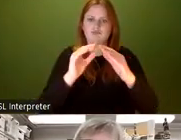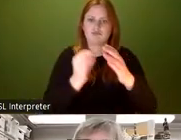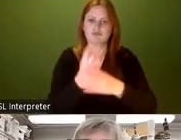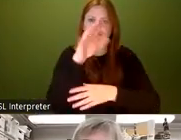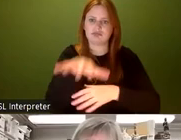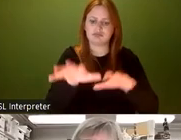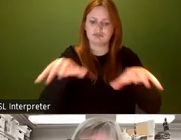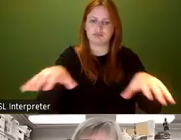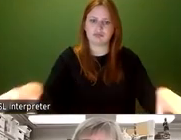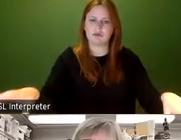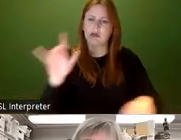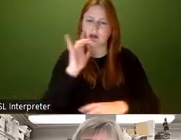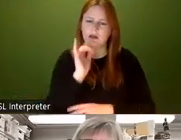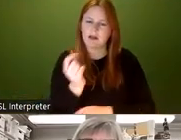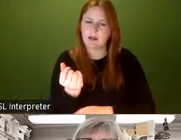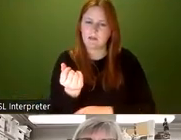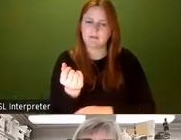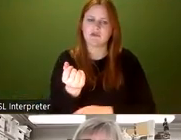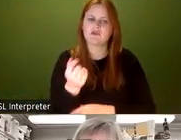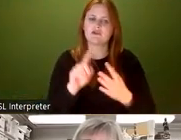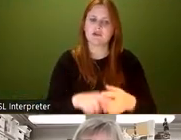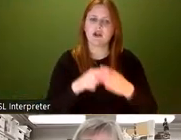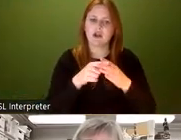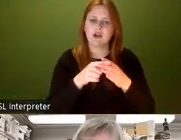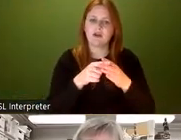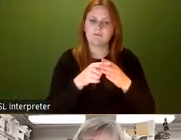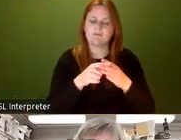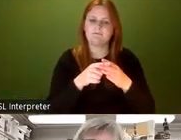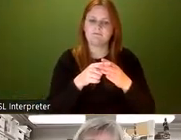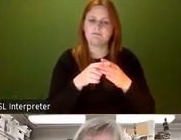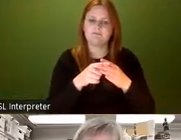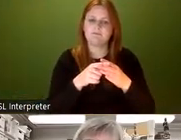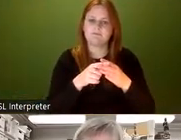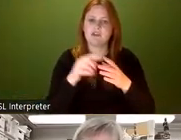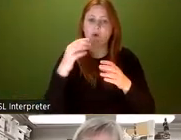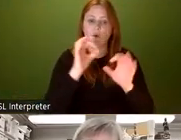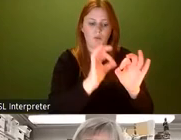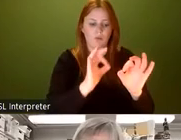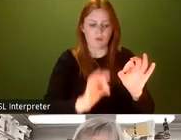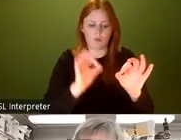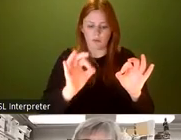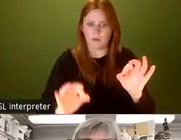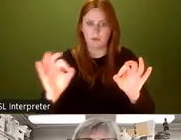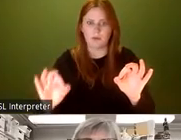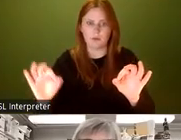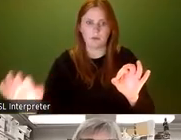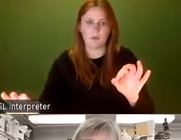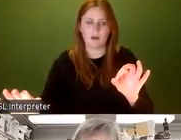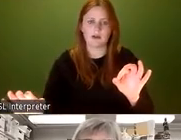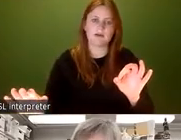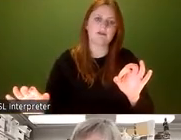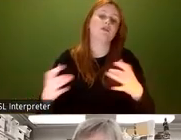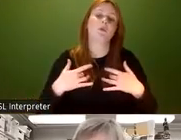in these vent holes. And that, of course, is where typically plumes of smoke